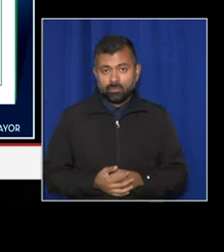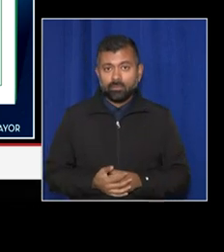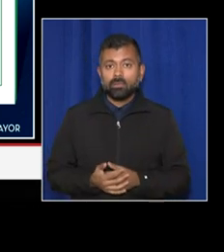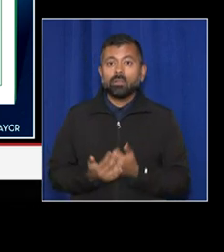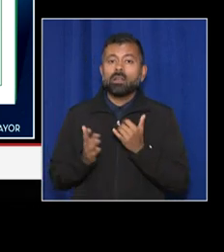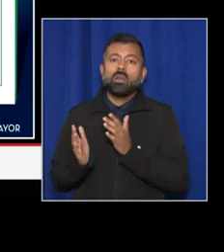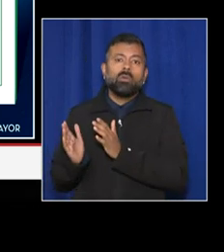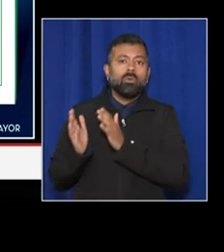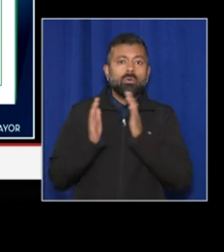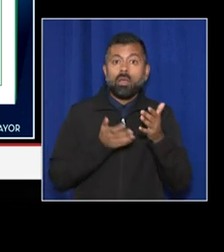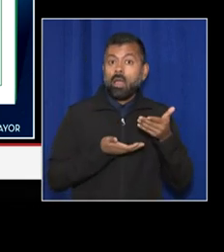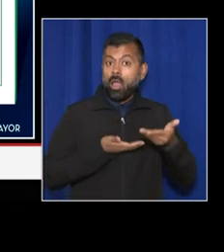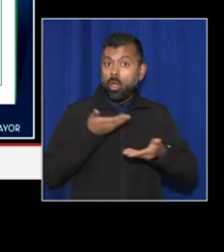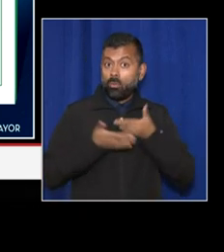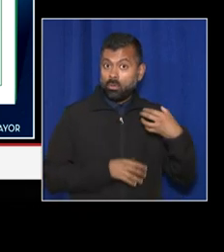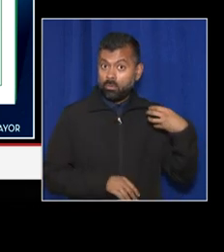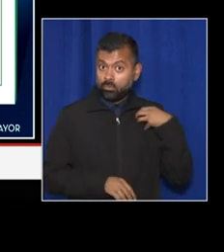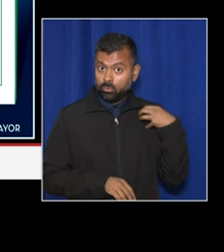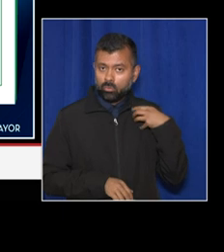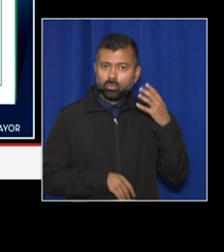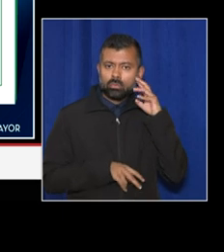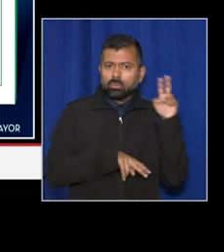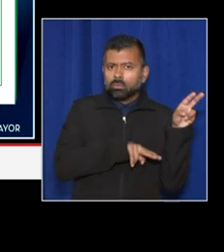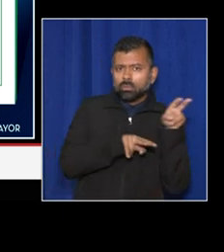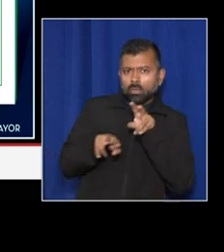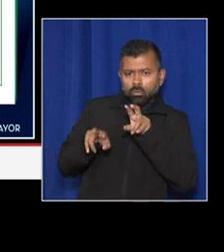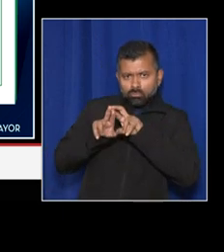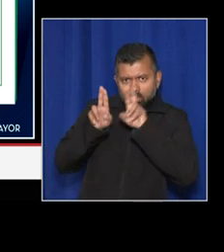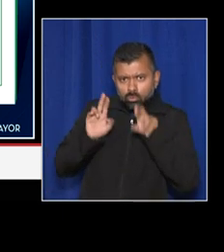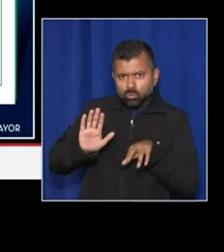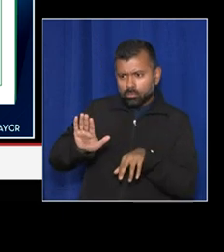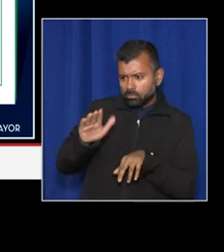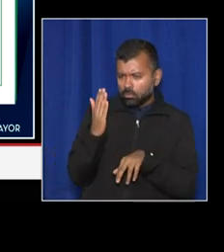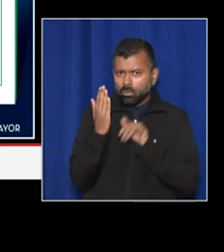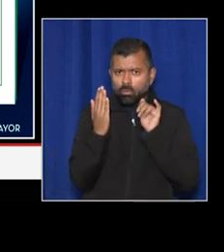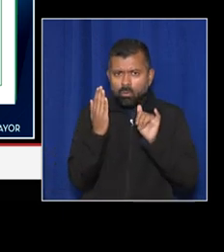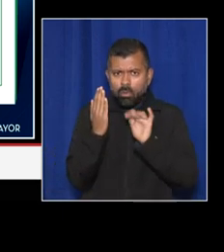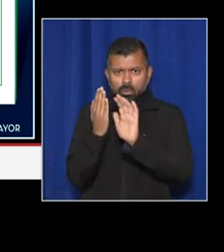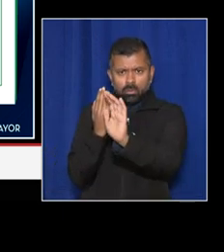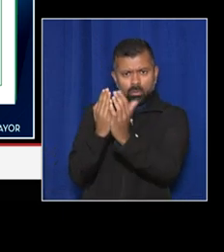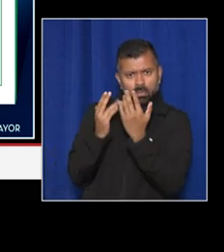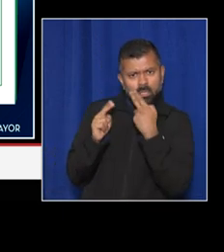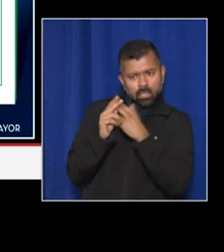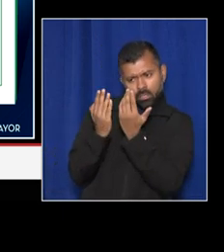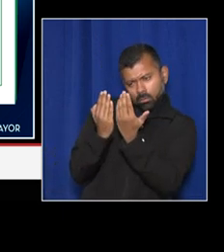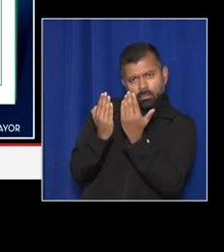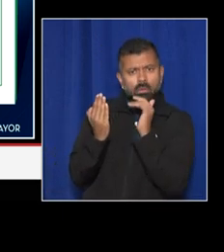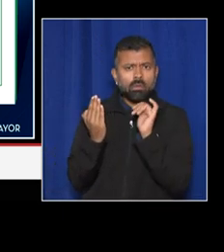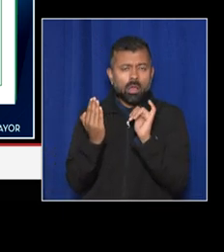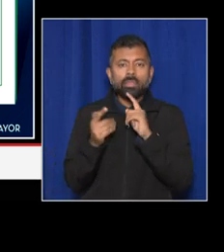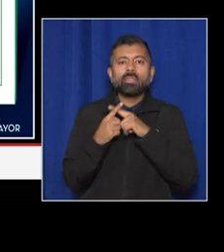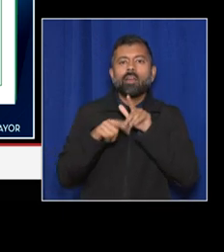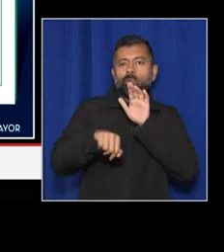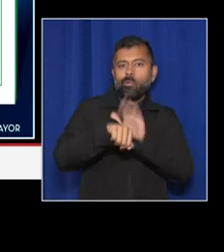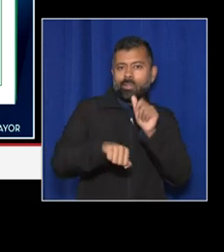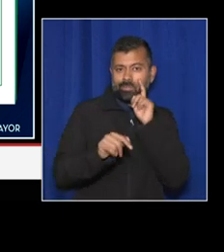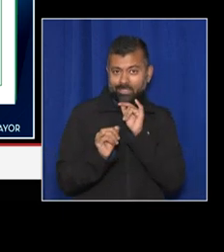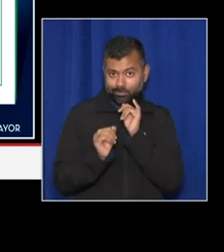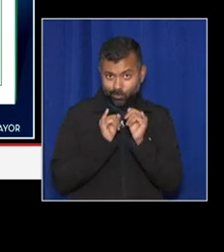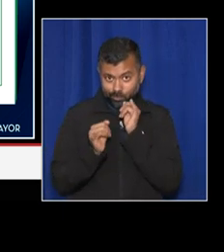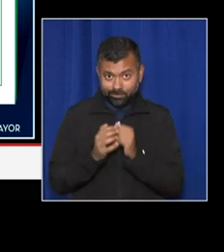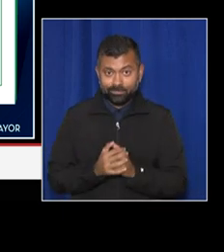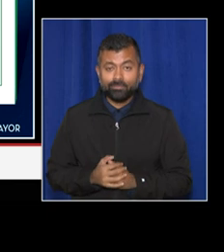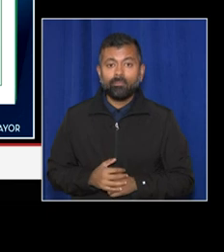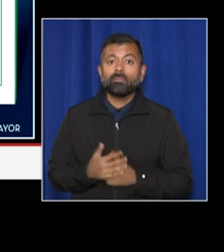reach out to you to schedule interviews. Additionally, what we'll be doing is once you register or once you